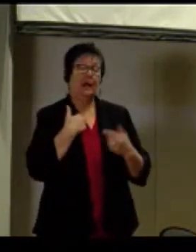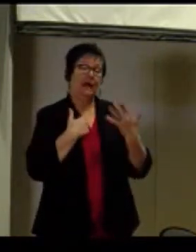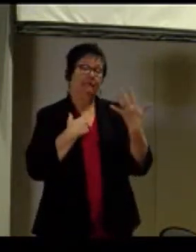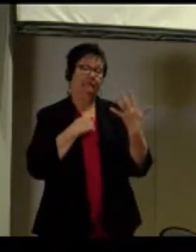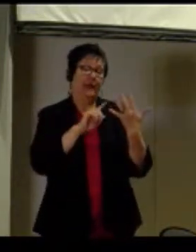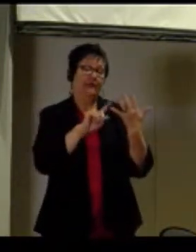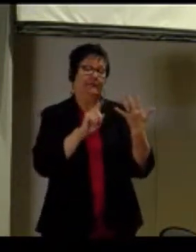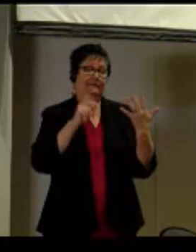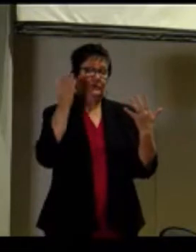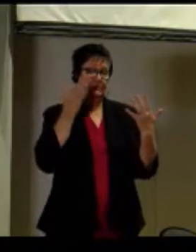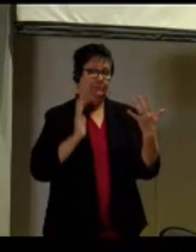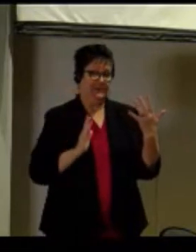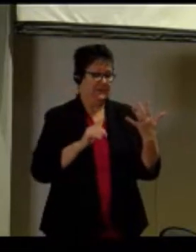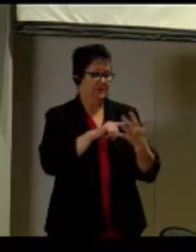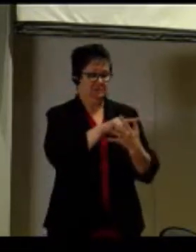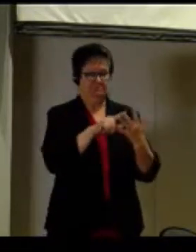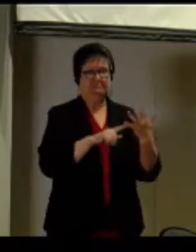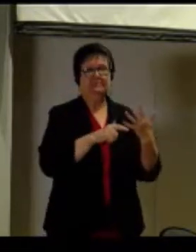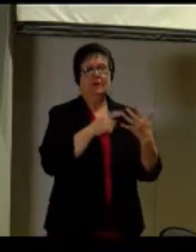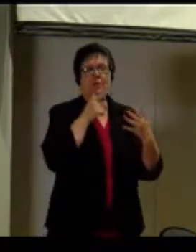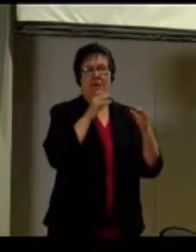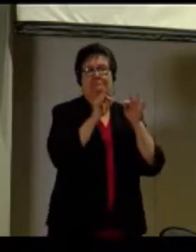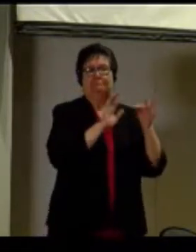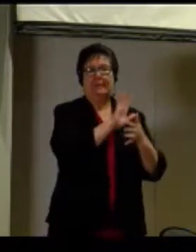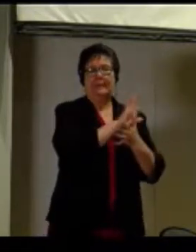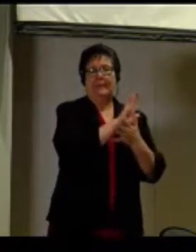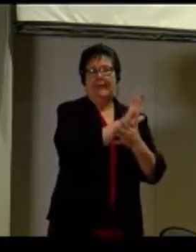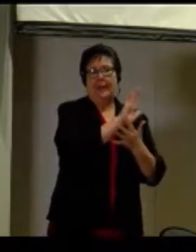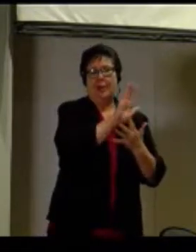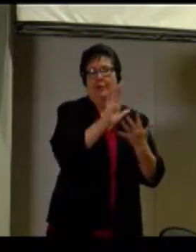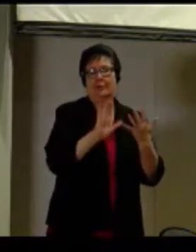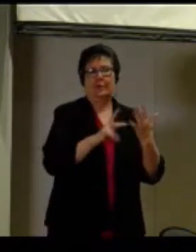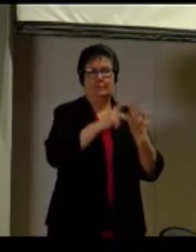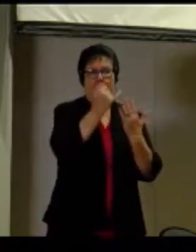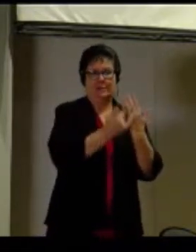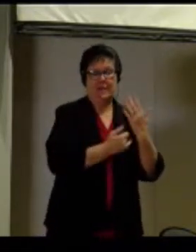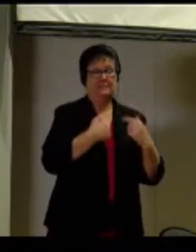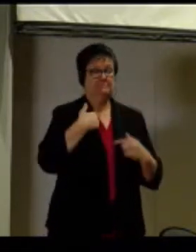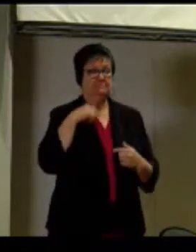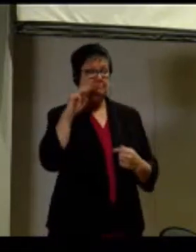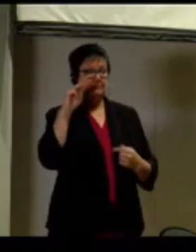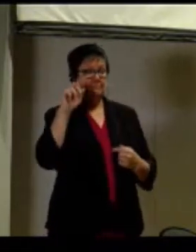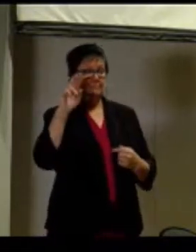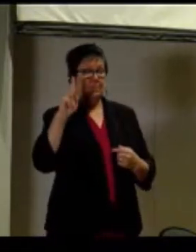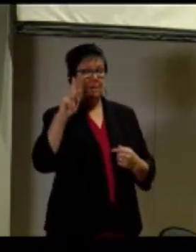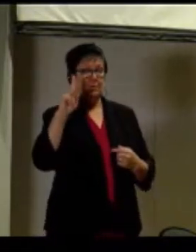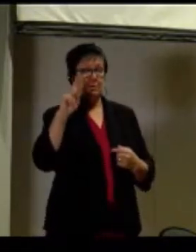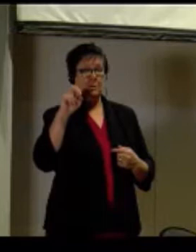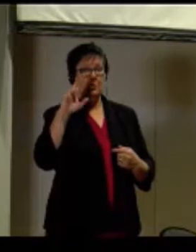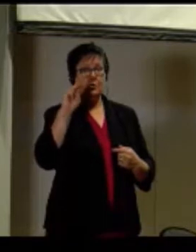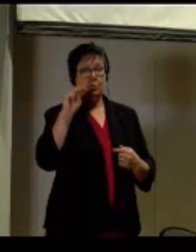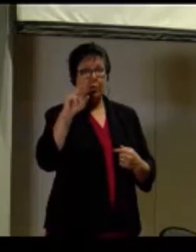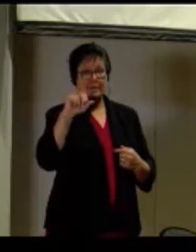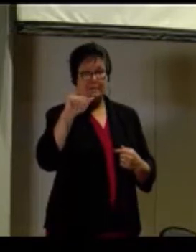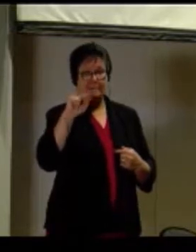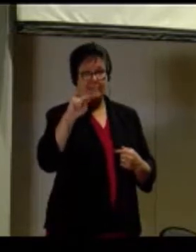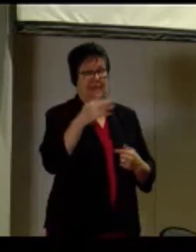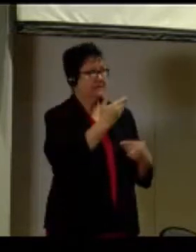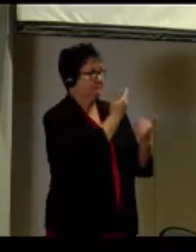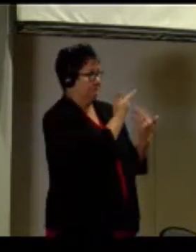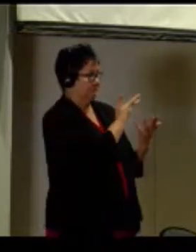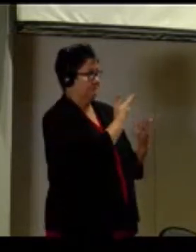different projects that they've worked on. My name is Mark Kornmann. I'm Associate Director at the Smithsonian National Air and Space